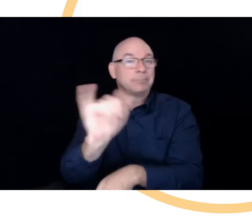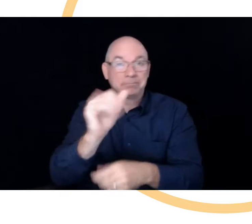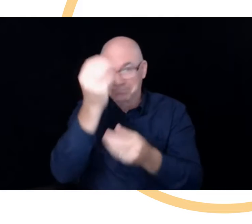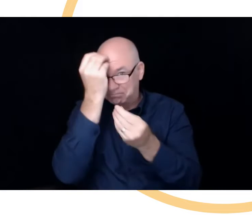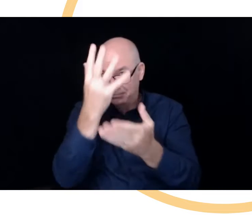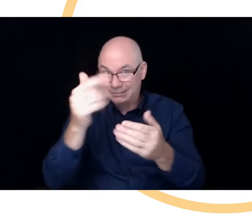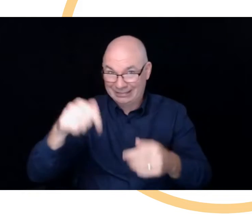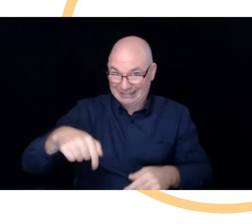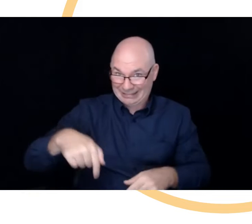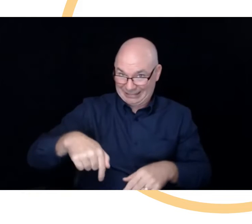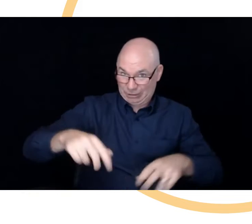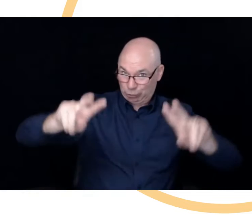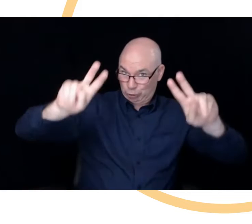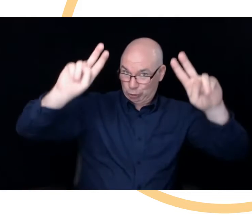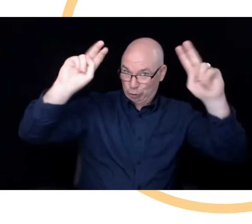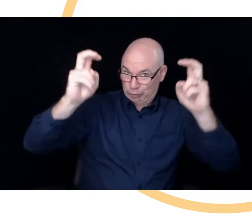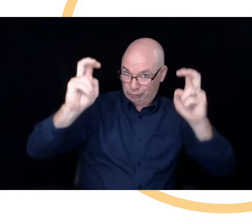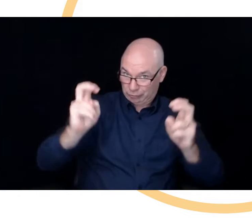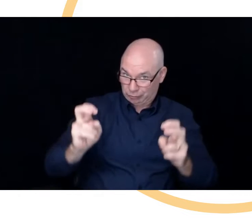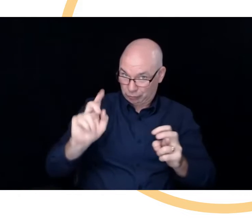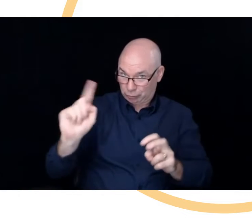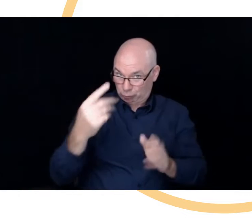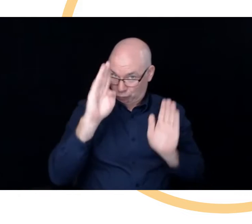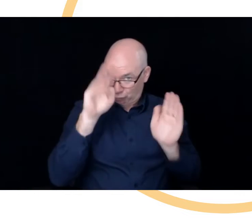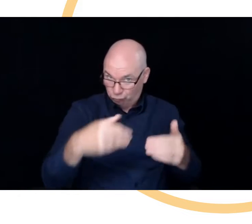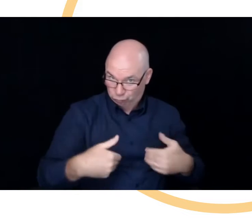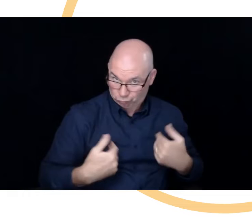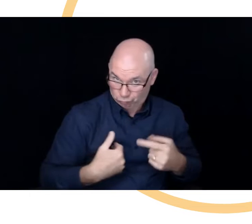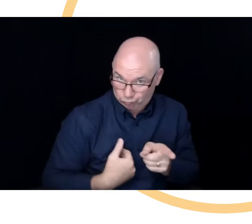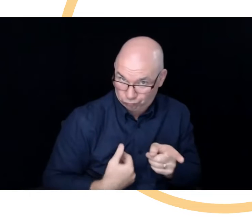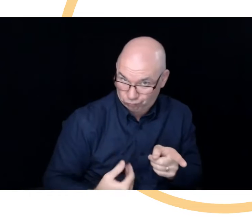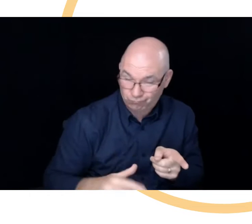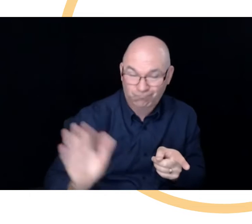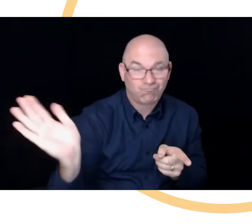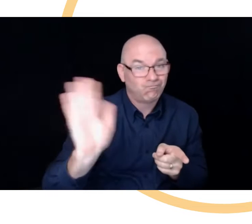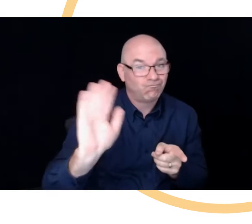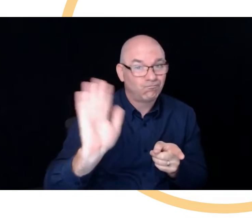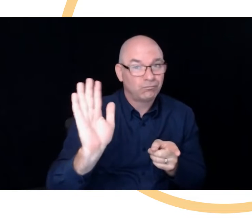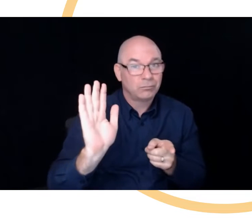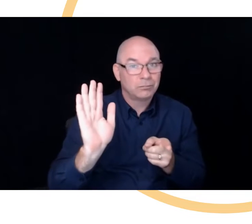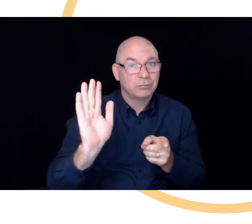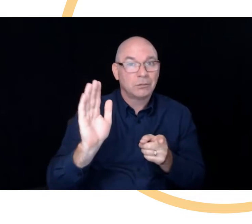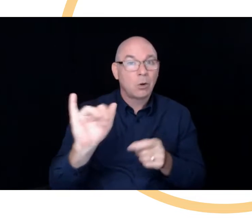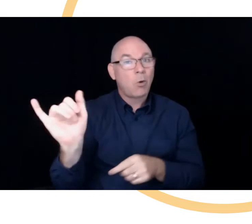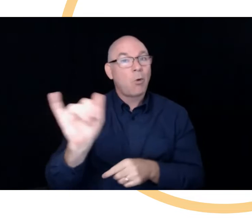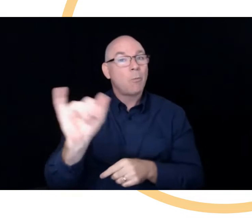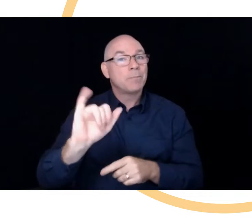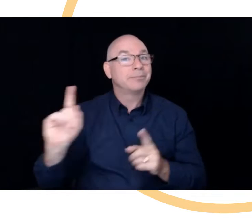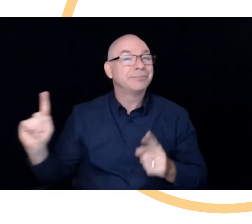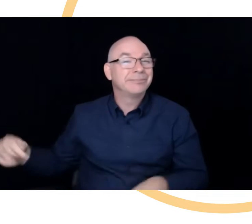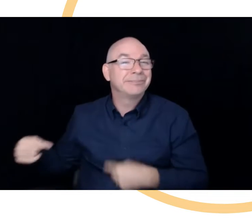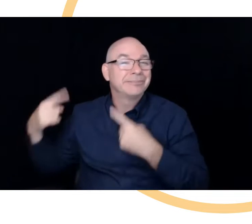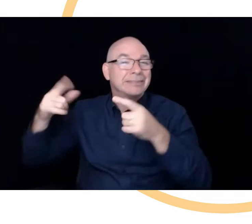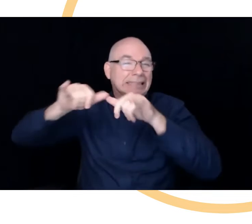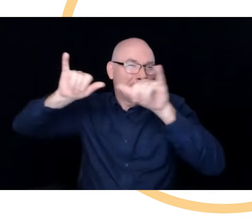topics that we cover today are not just youth issues, but they're also not bound to the systems constructed by those